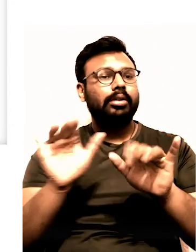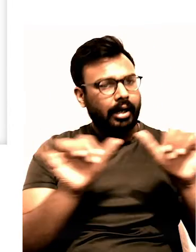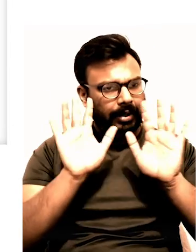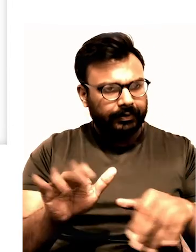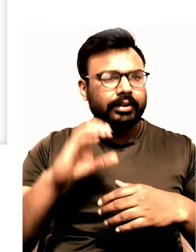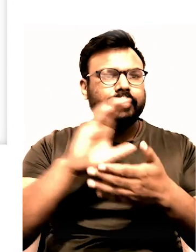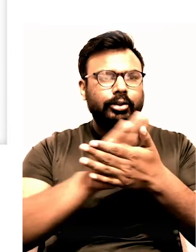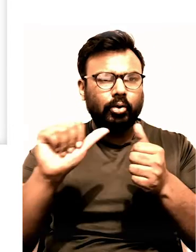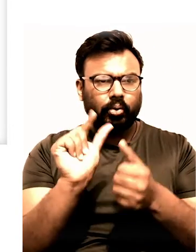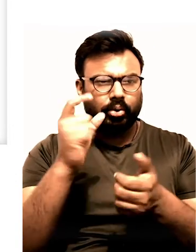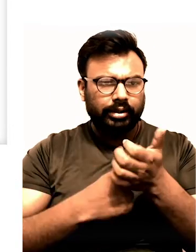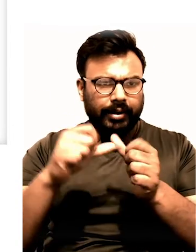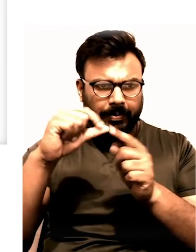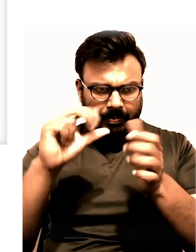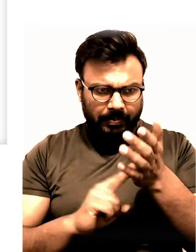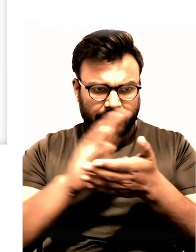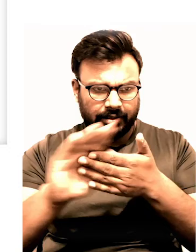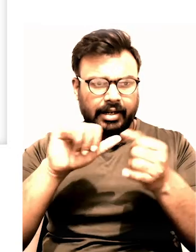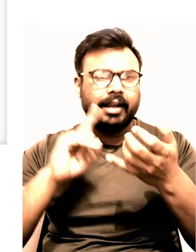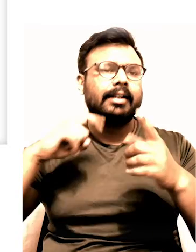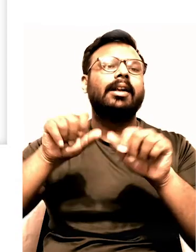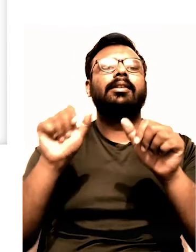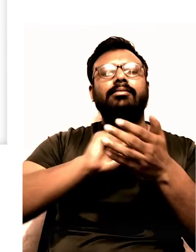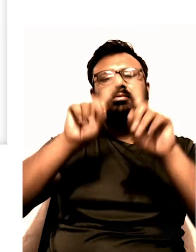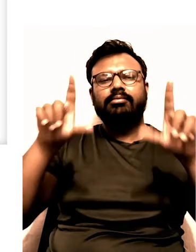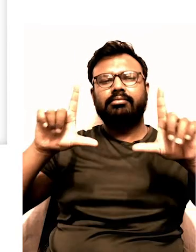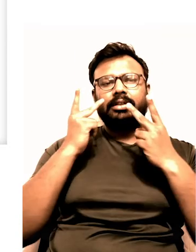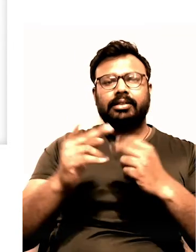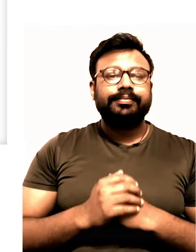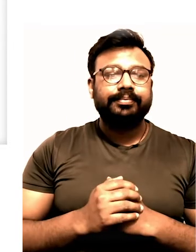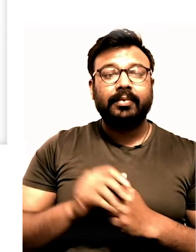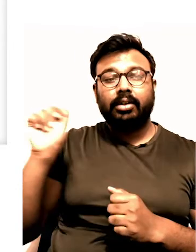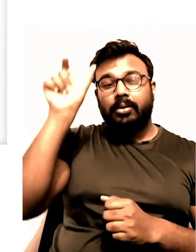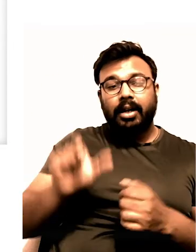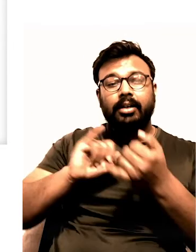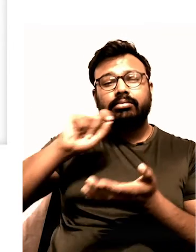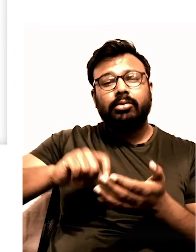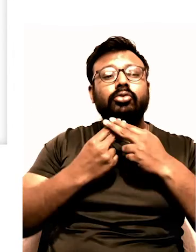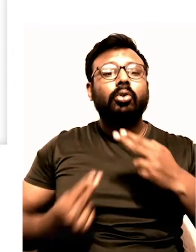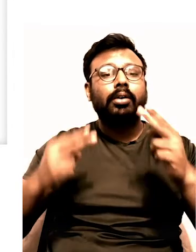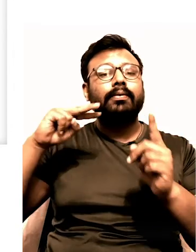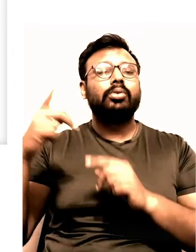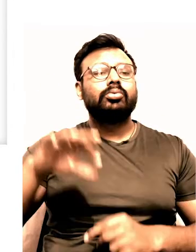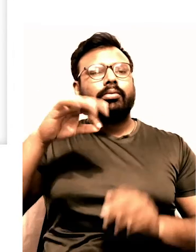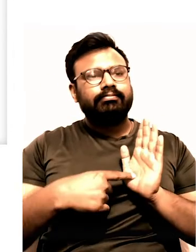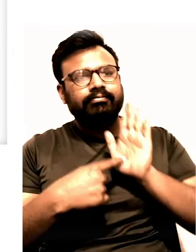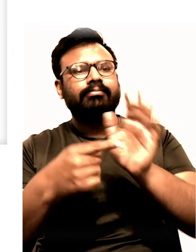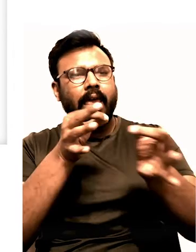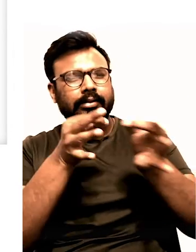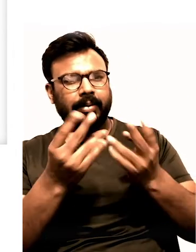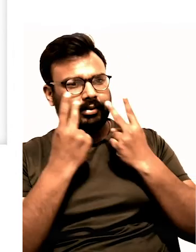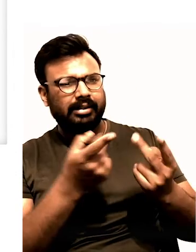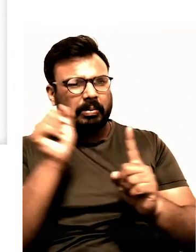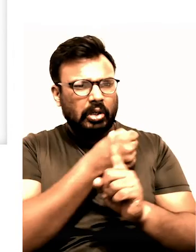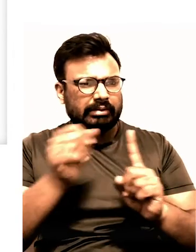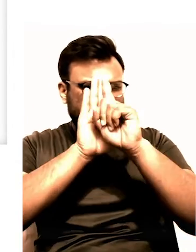paintings, not unlike the Chaura Panchachika folio. Sheikh's mode of narration and the scenes she chooses